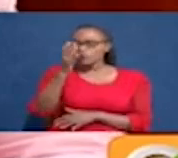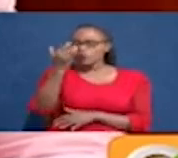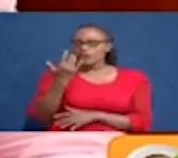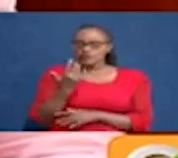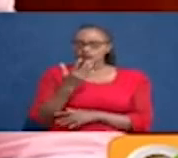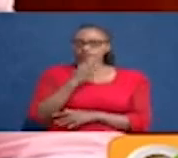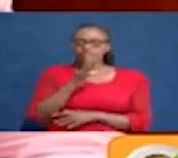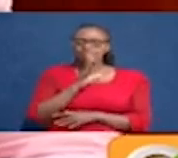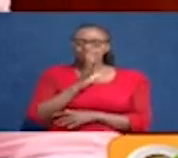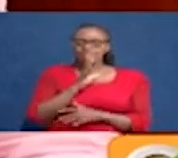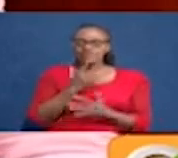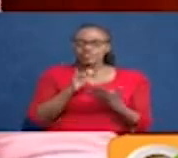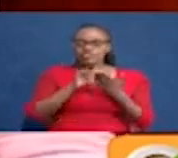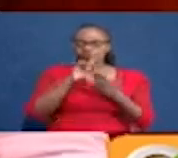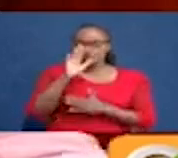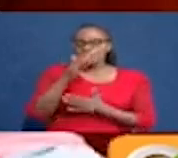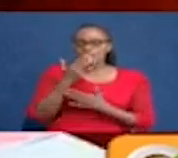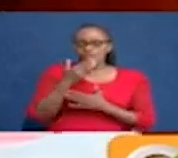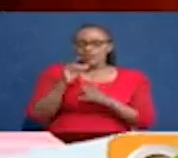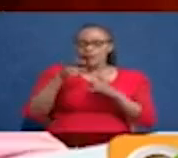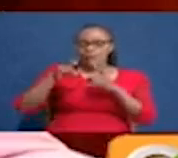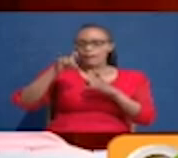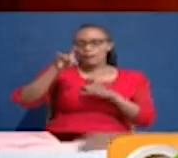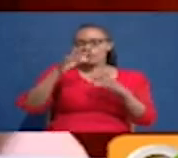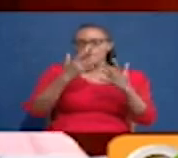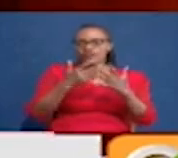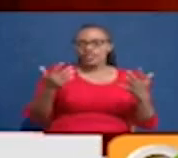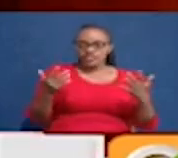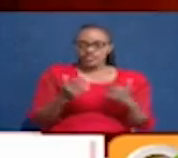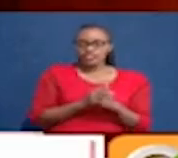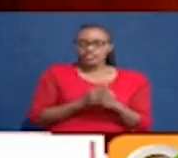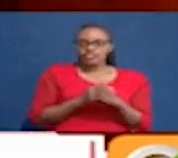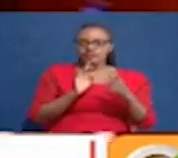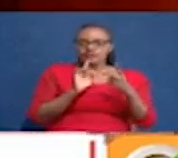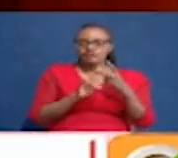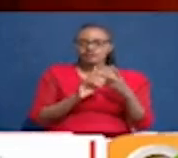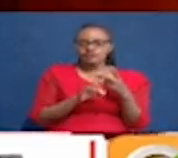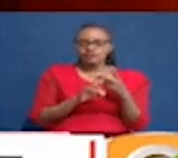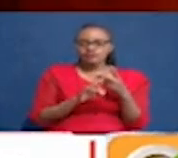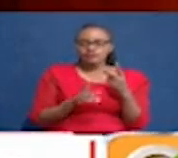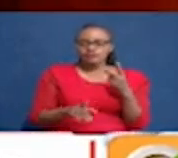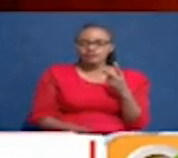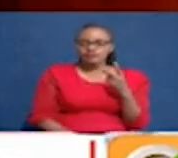Mr. Speaker, it's largely appreciation of assets.